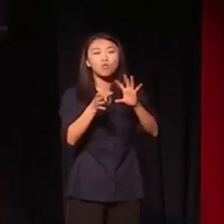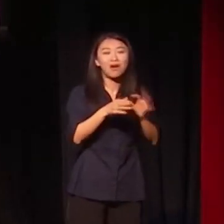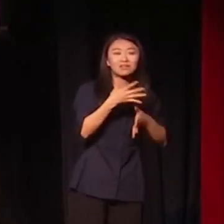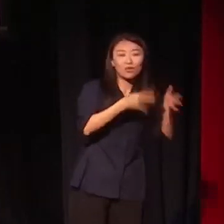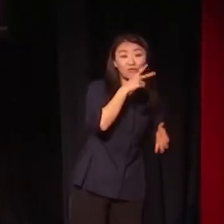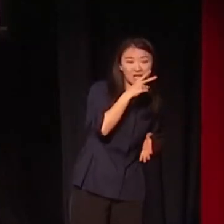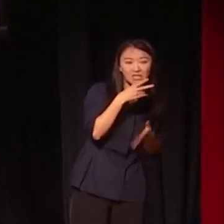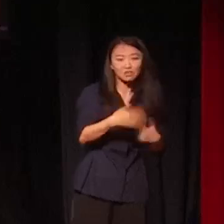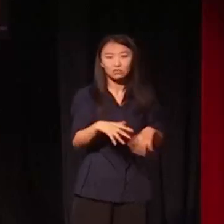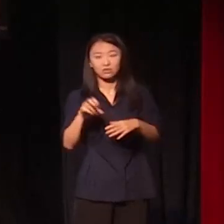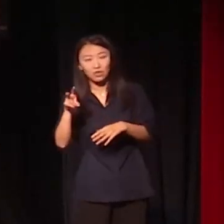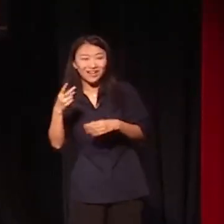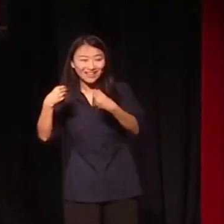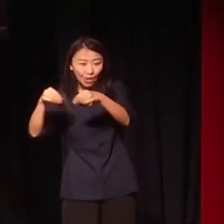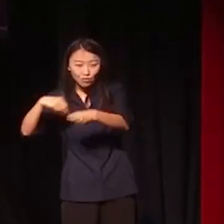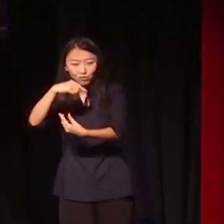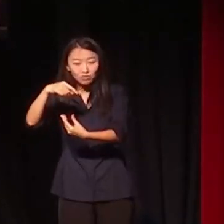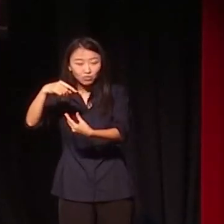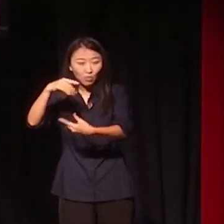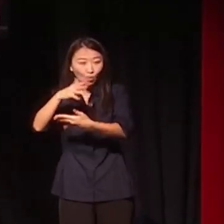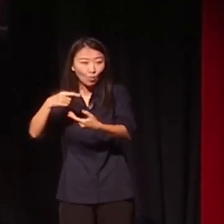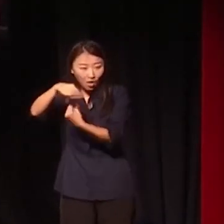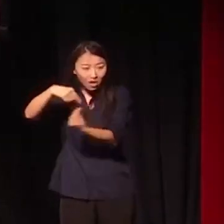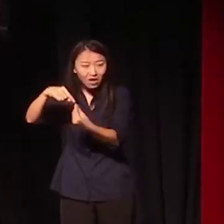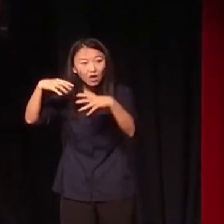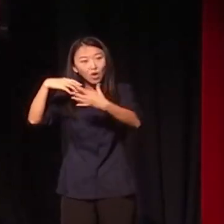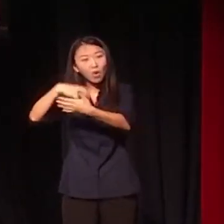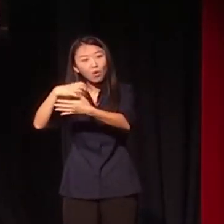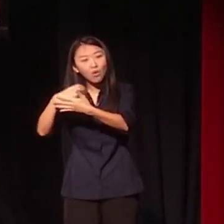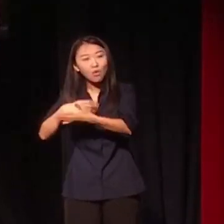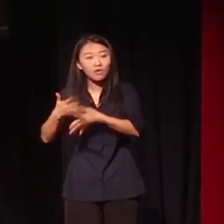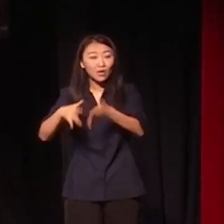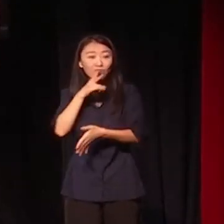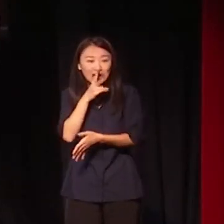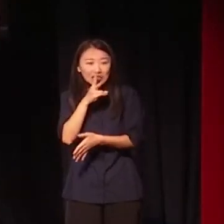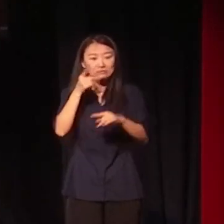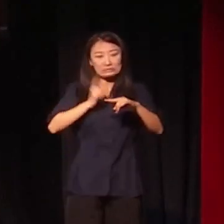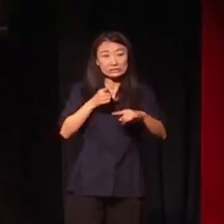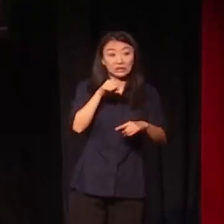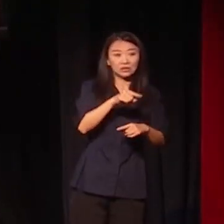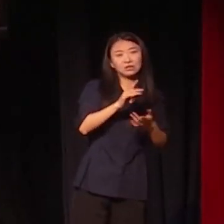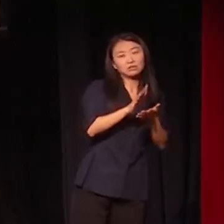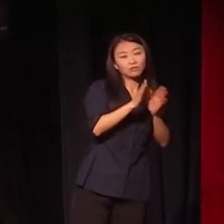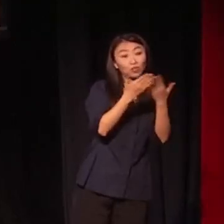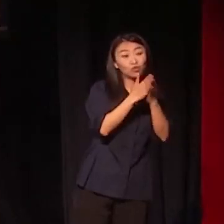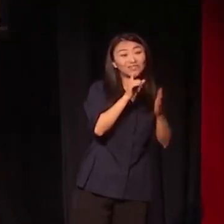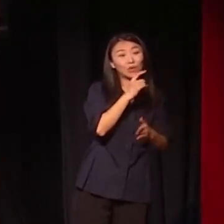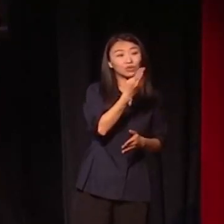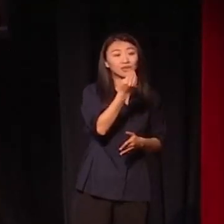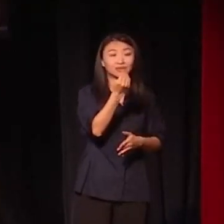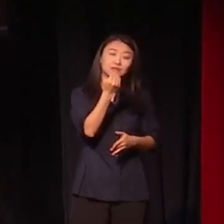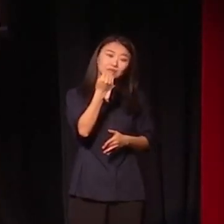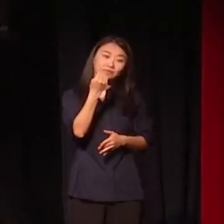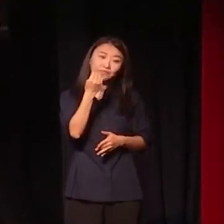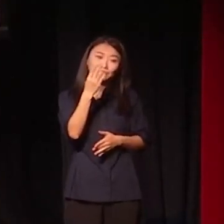translator education, but actually places the education in each country that's featured. We have 24 chapters in the book, and